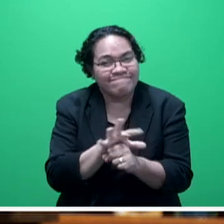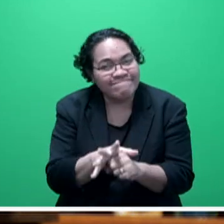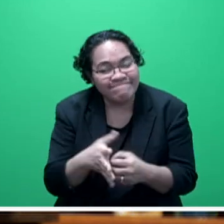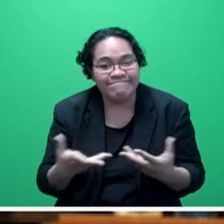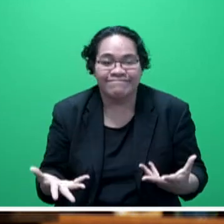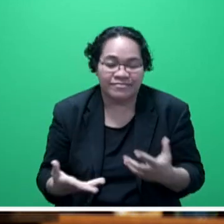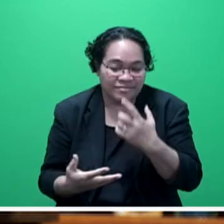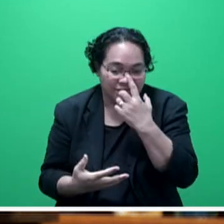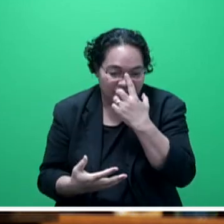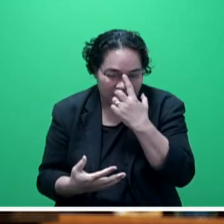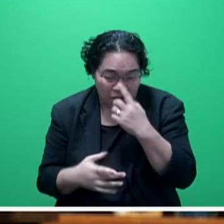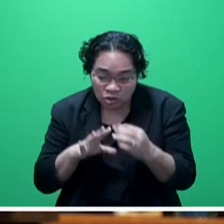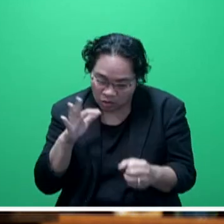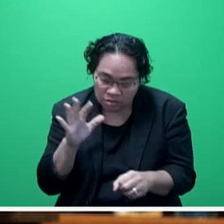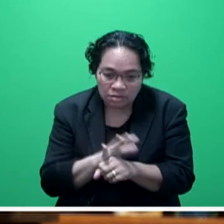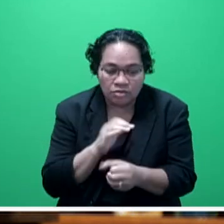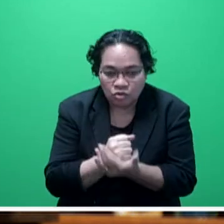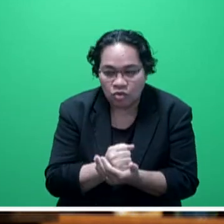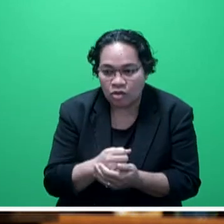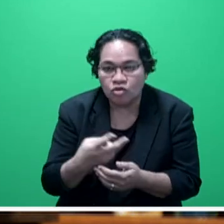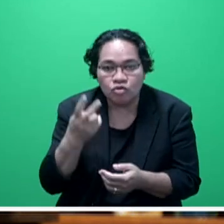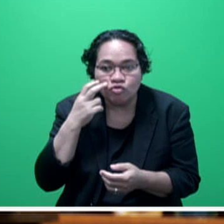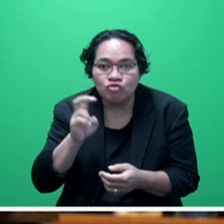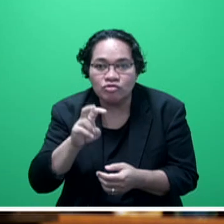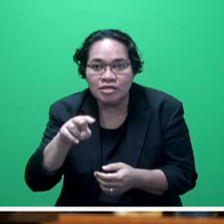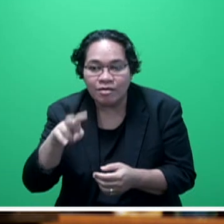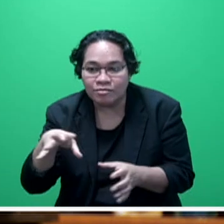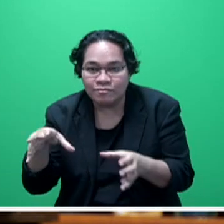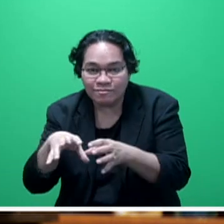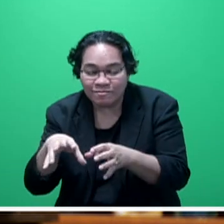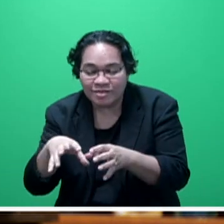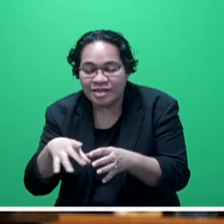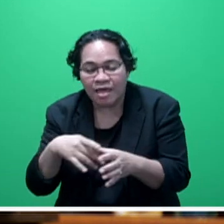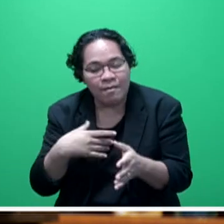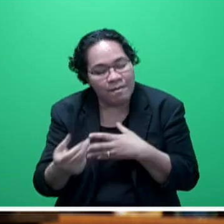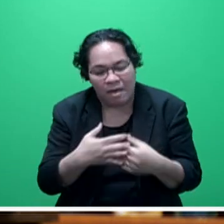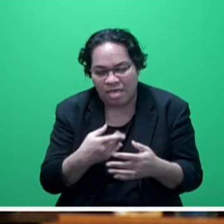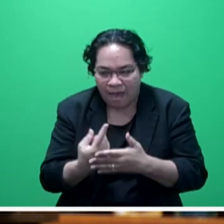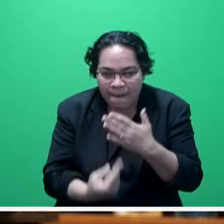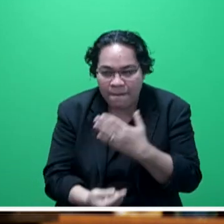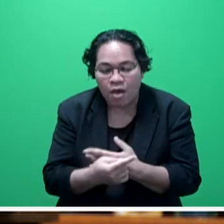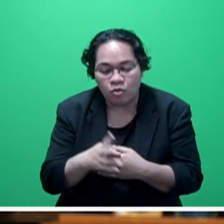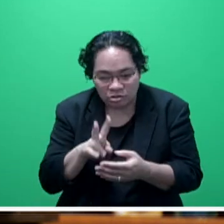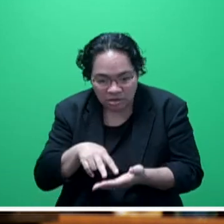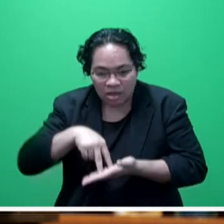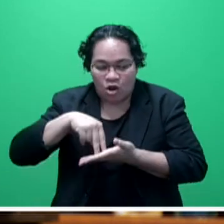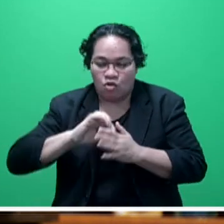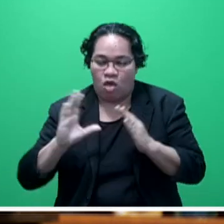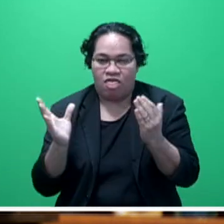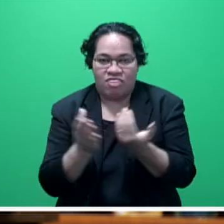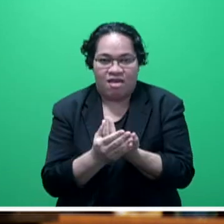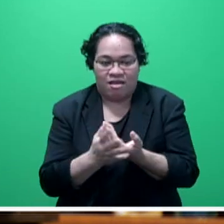It is a reassurance to our tourism sector that despite these uncertain times, we stand united and